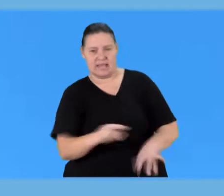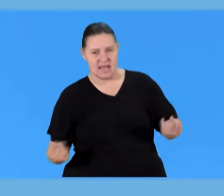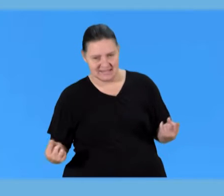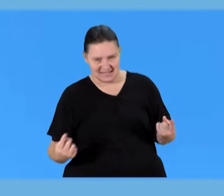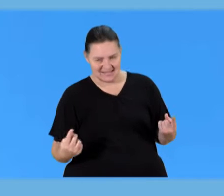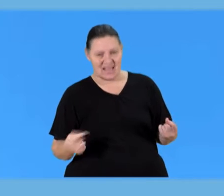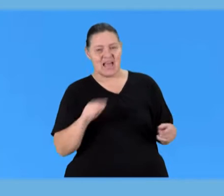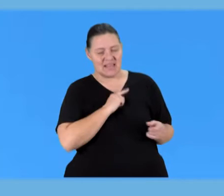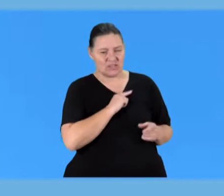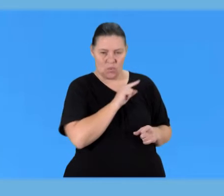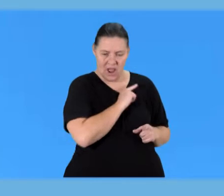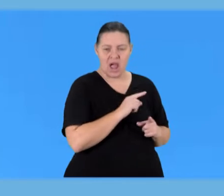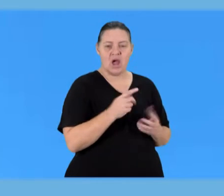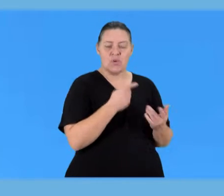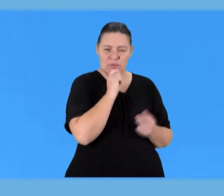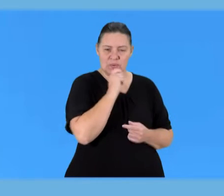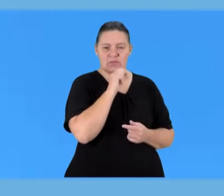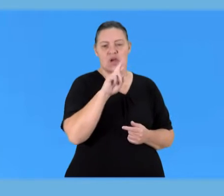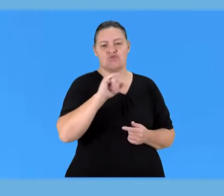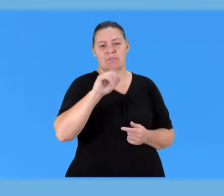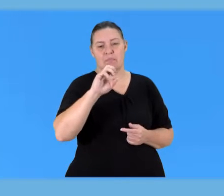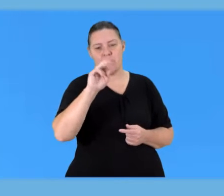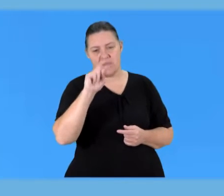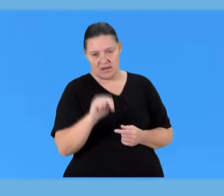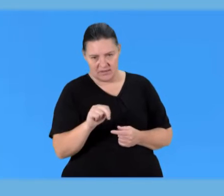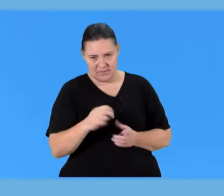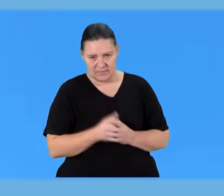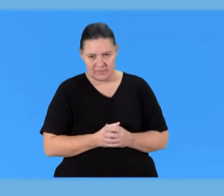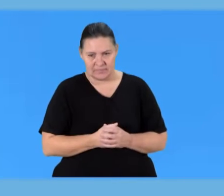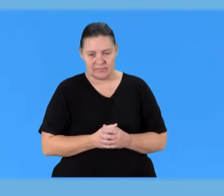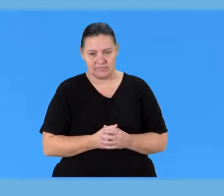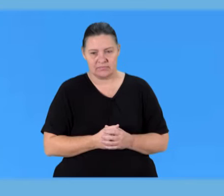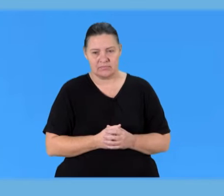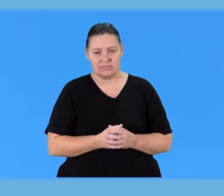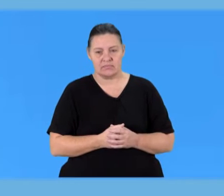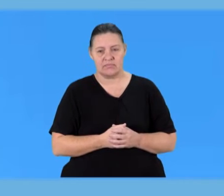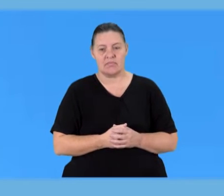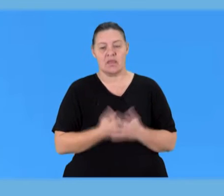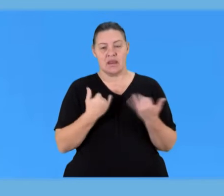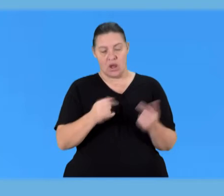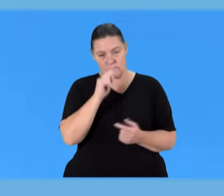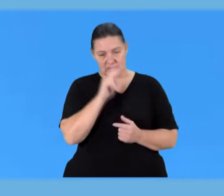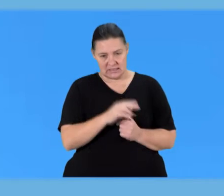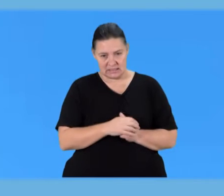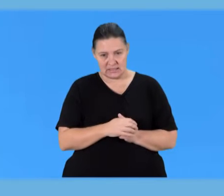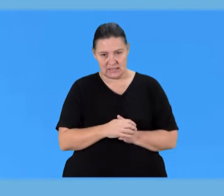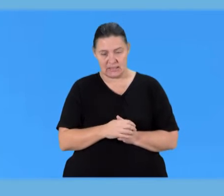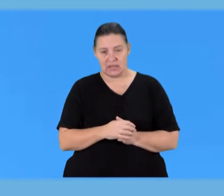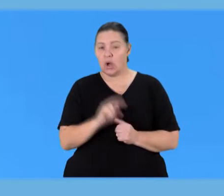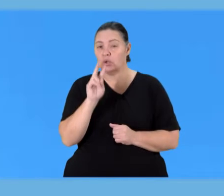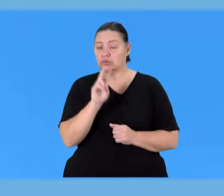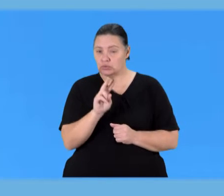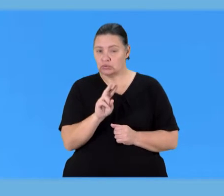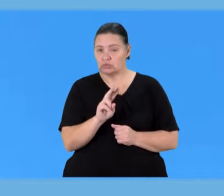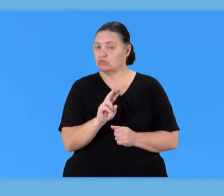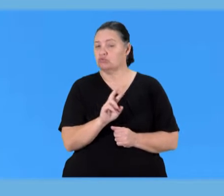extremely quickly, so we will not be able to see the color change. We're not going to be able to see everything that we need to see. So then,